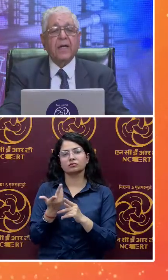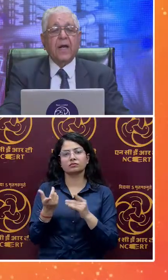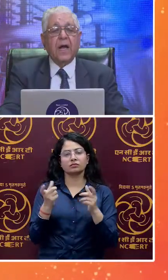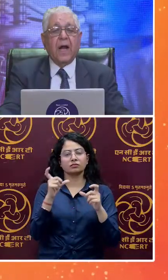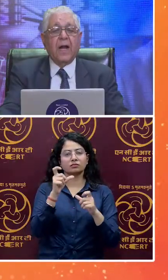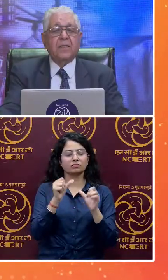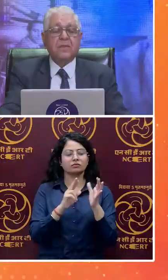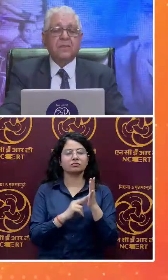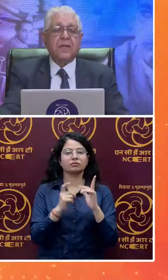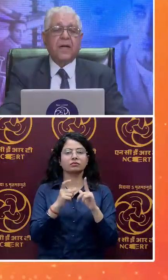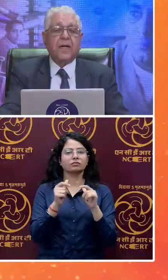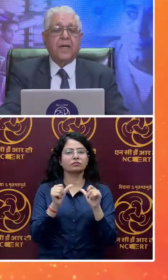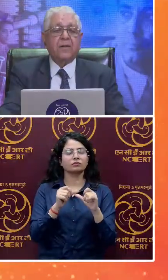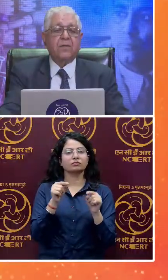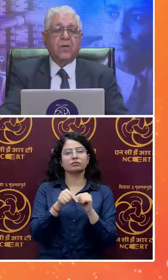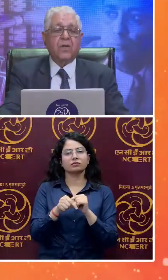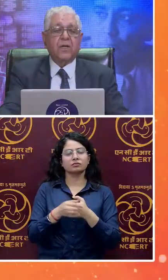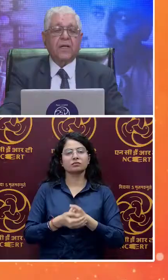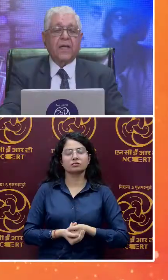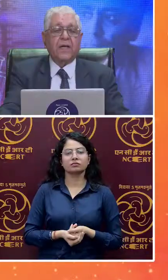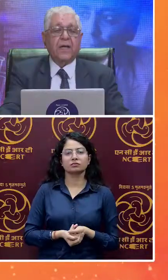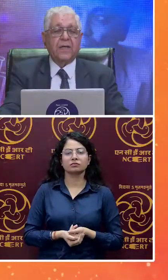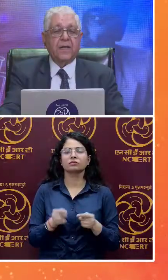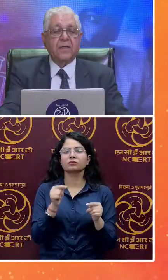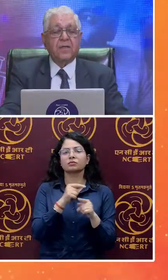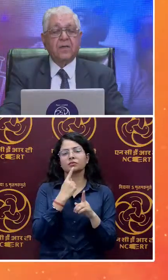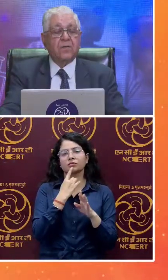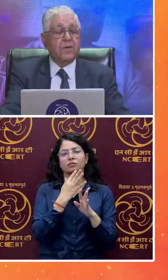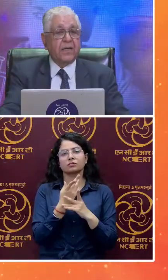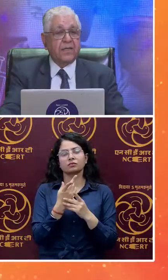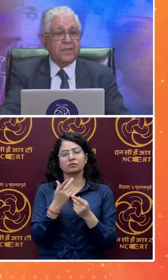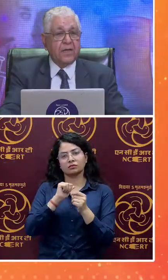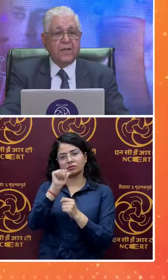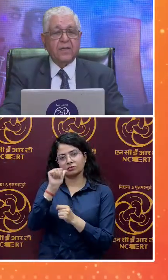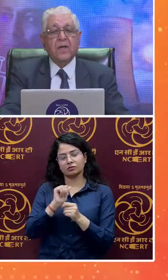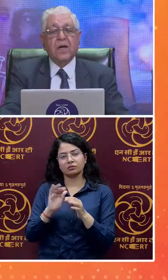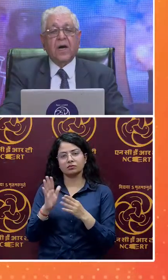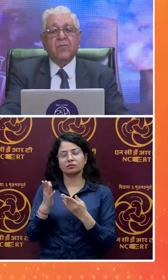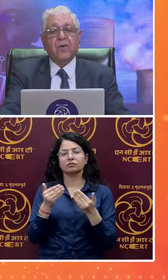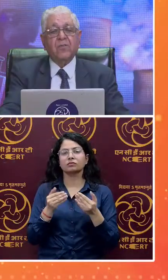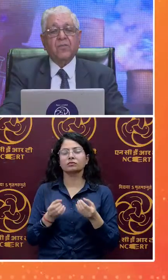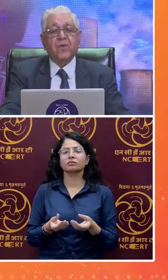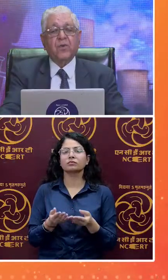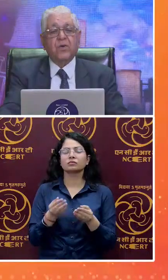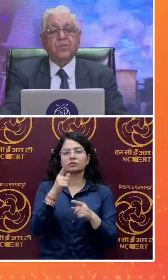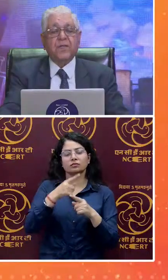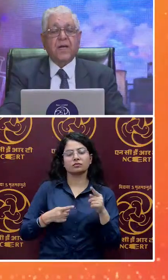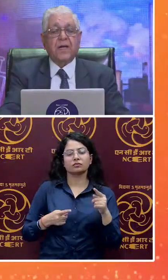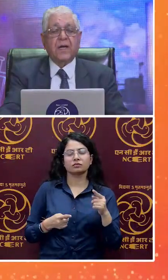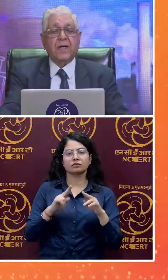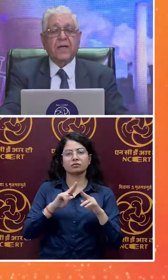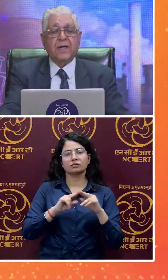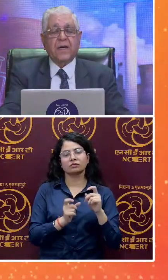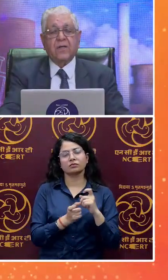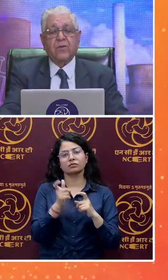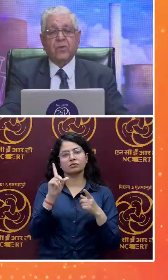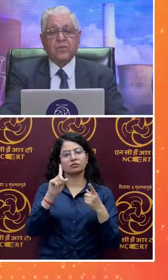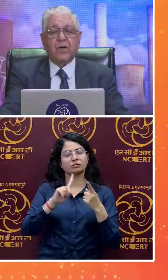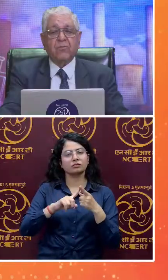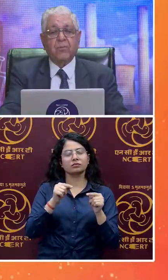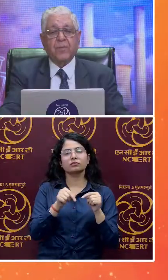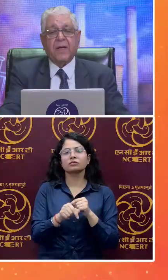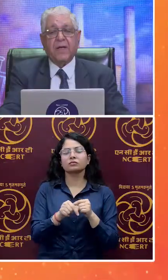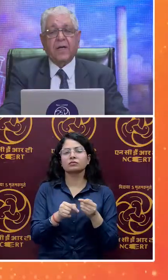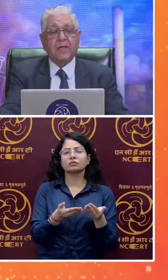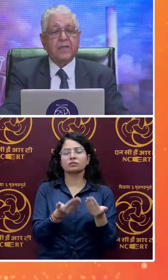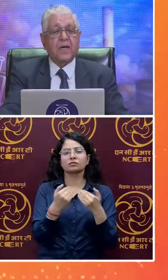Canada, and the Canada work on Canada-India reactor started. Half of the fuel of the Canada-India reactor was to